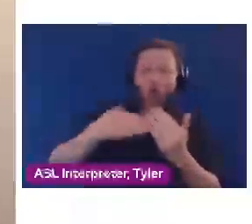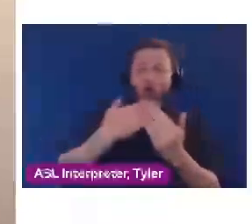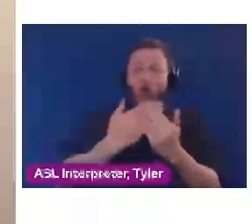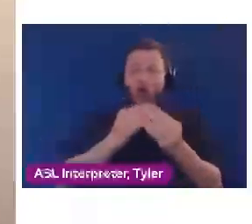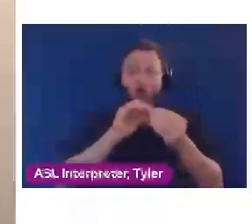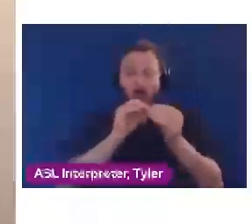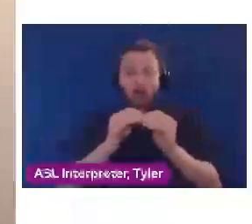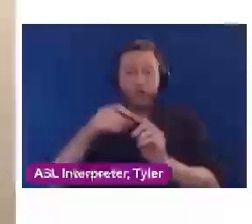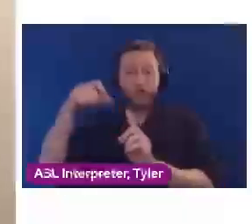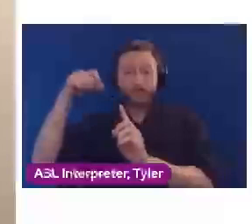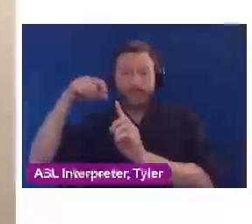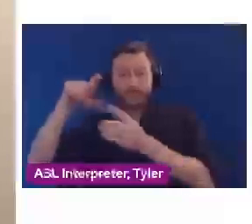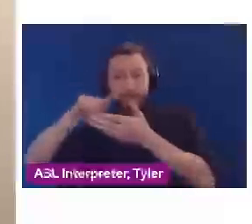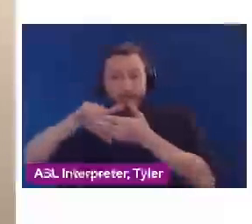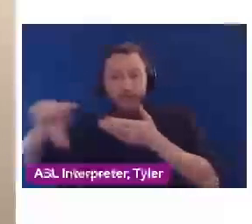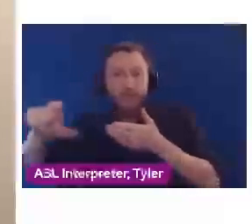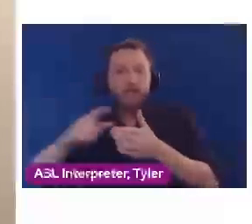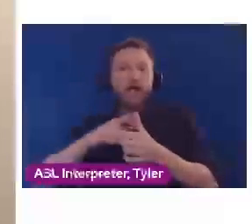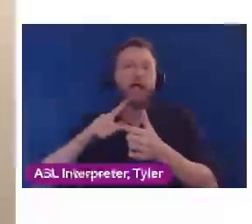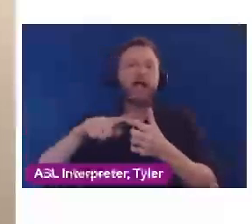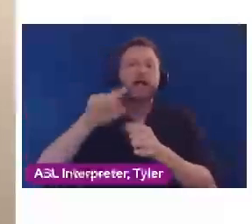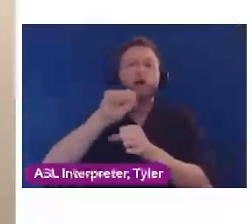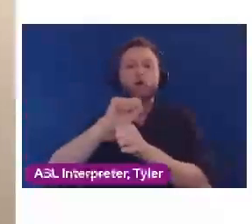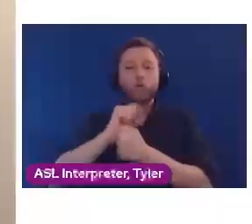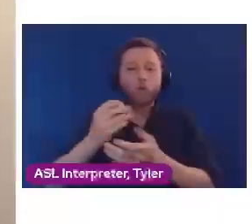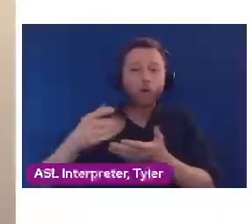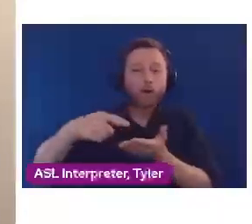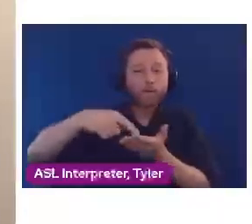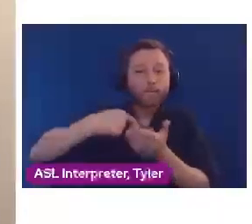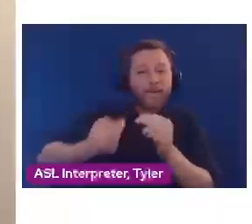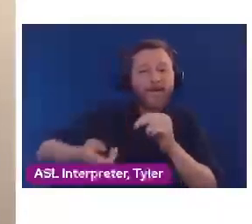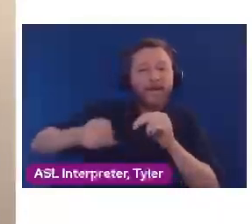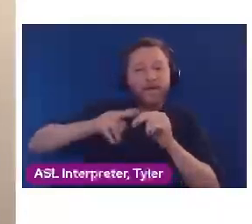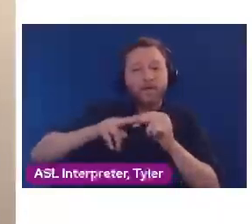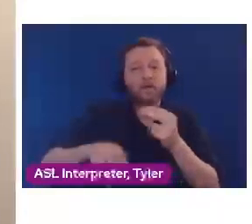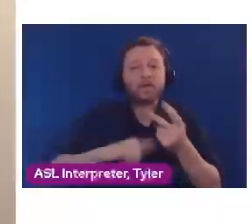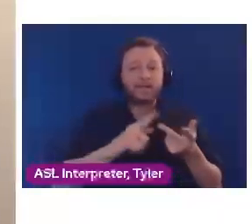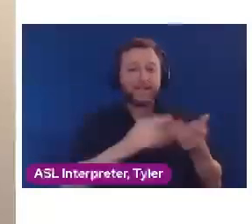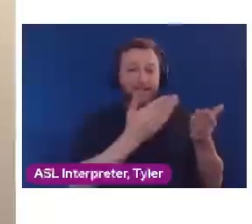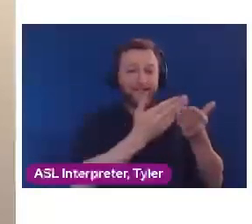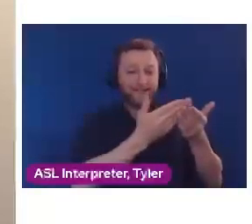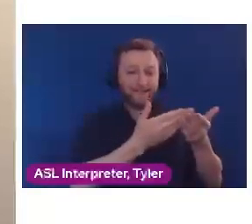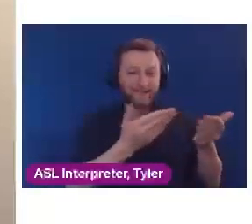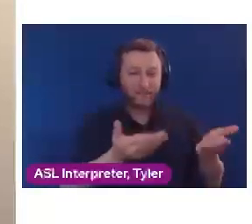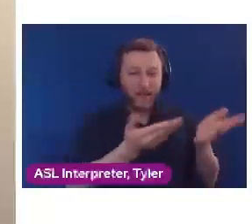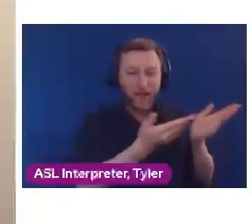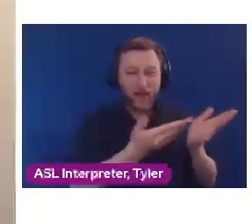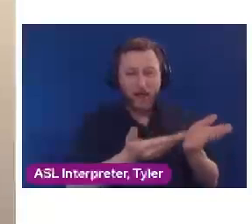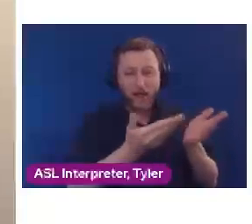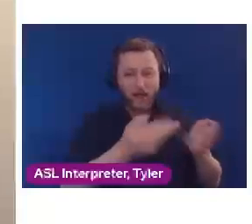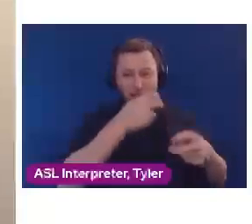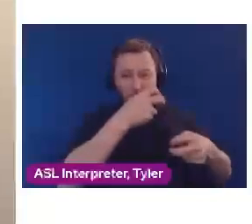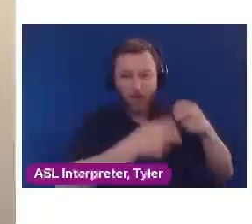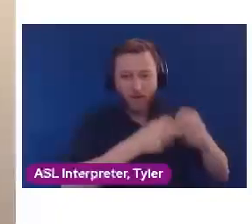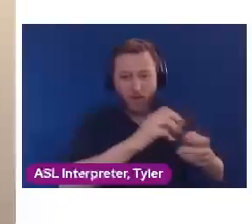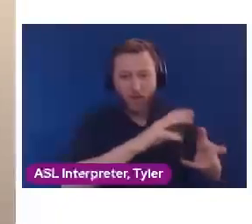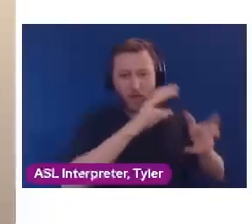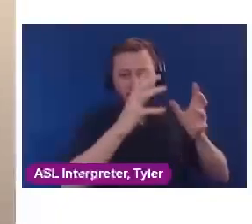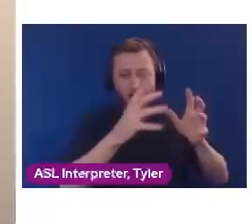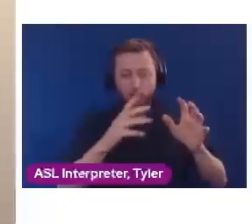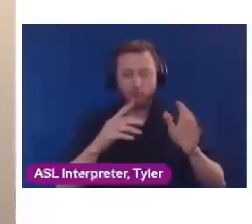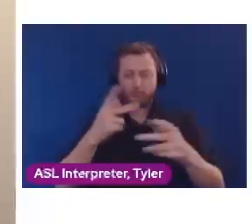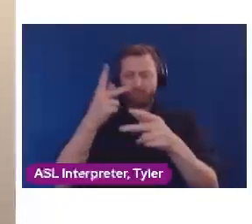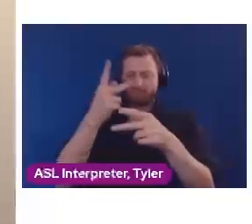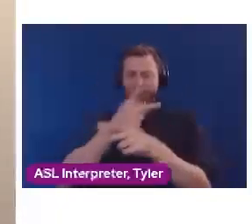stimulus checks, with wage increases, with supply chains. Prices really only should have gone up in a lot of these models by around